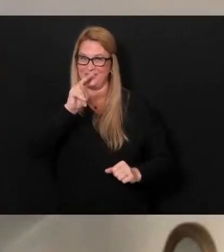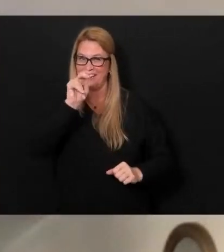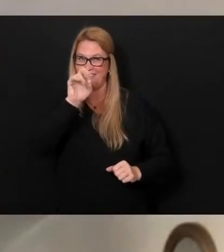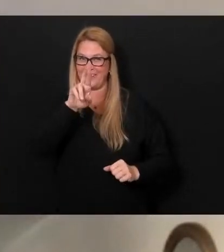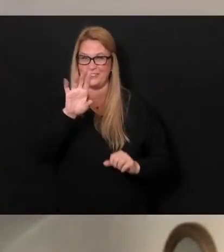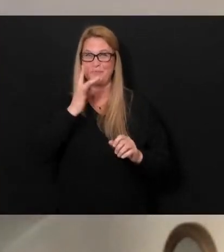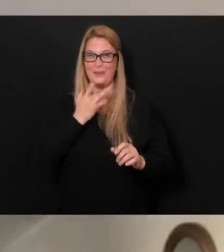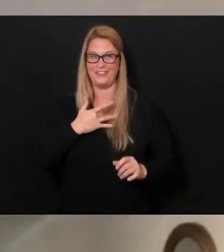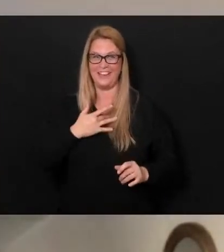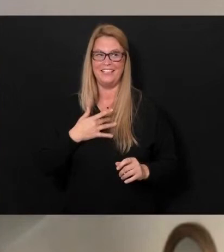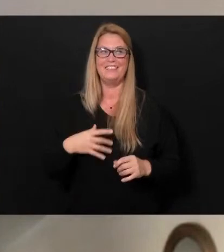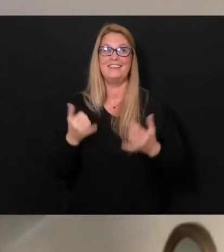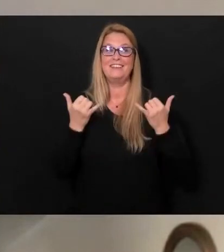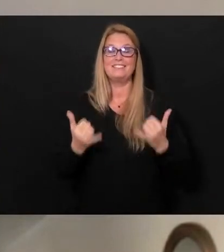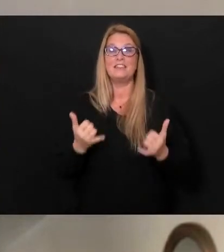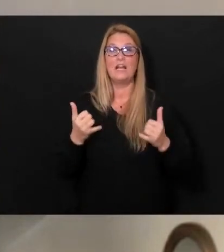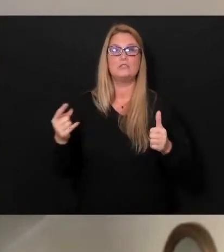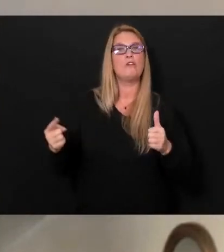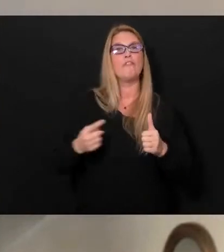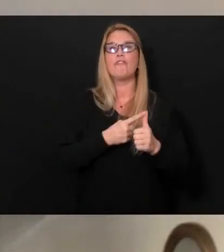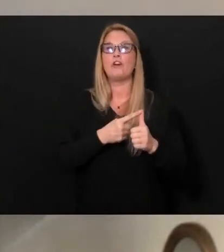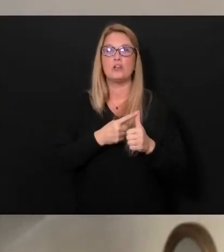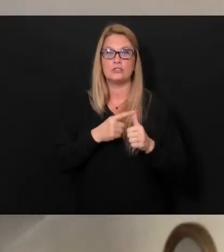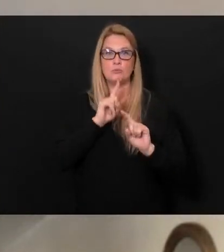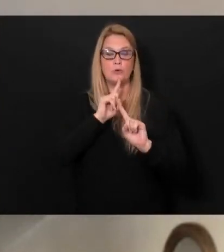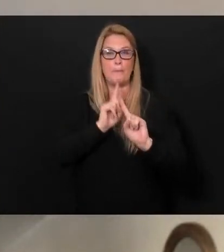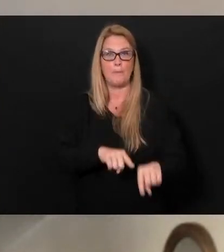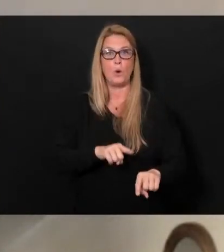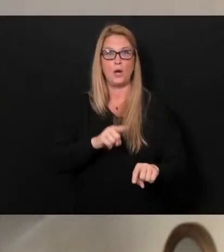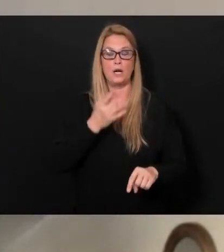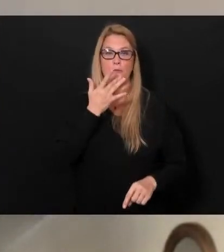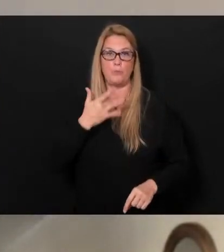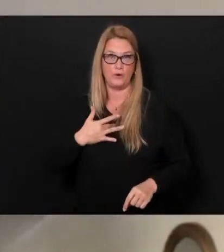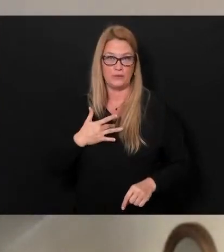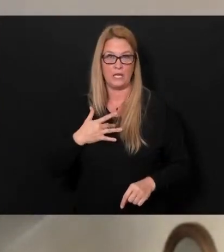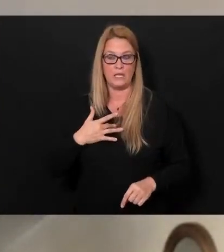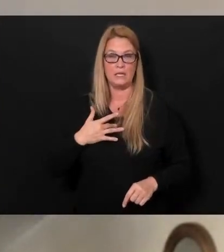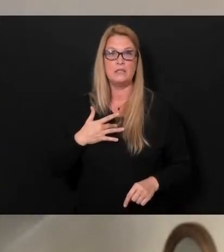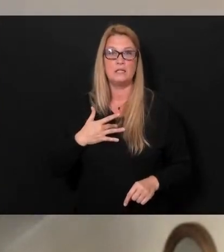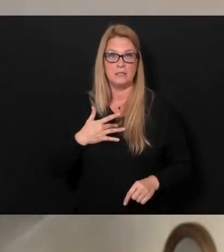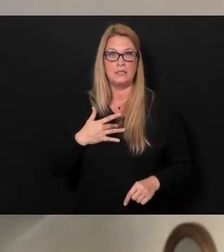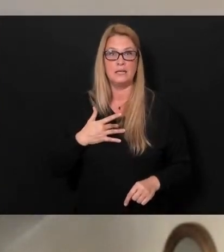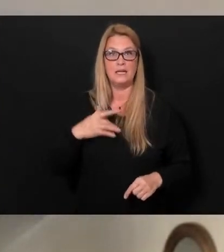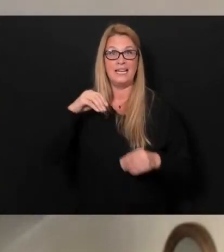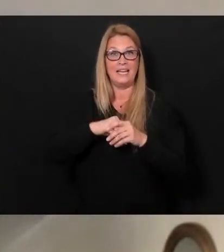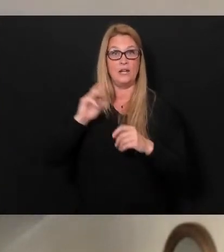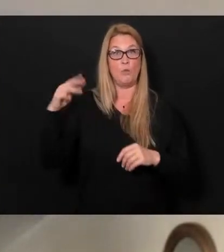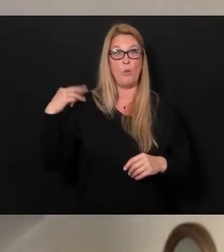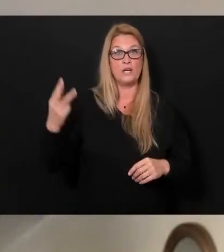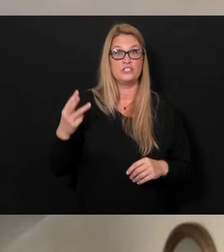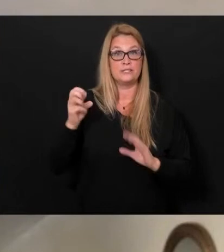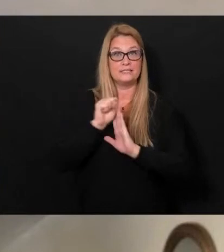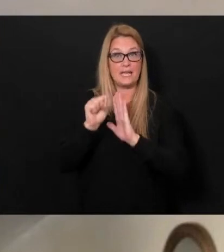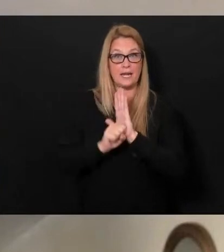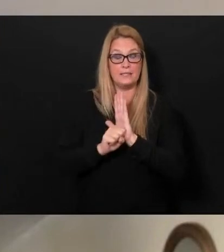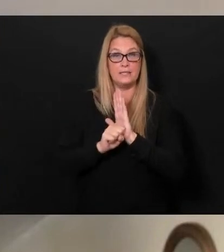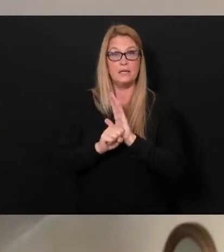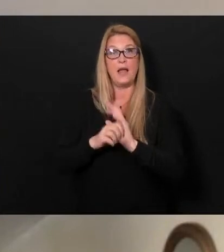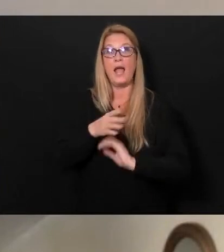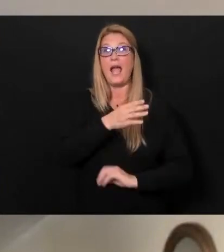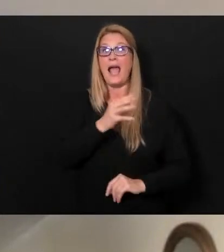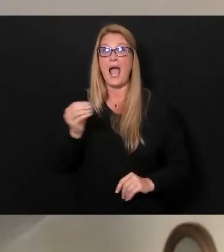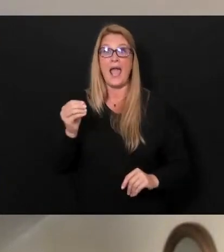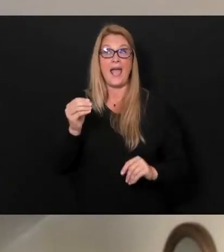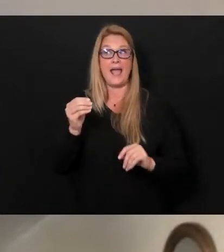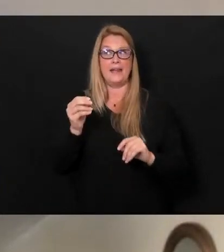the day that the first case of COVID was reported, COVID-19 reported in Washington State. And it's